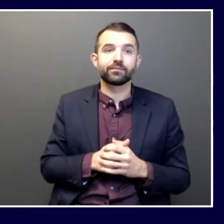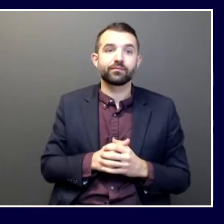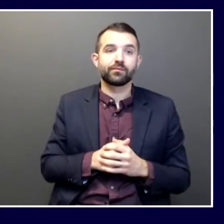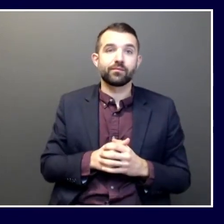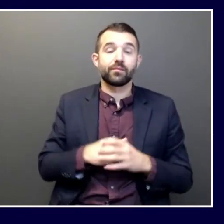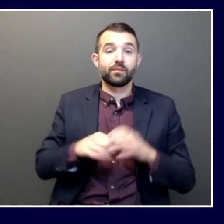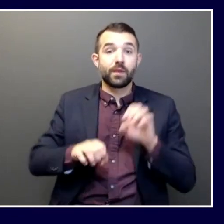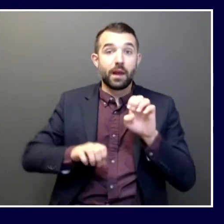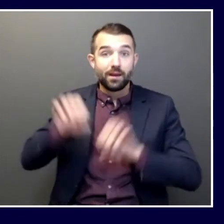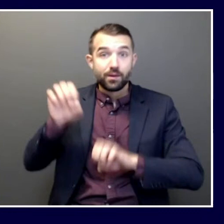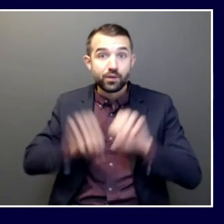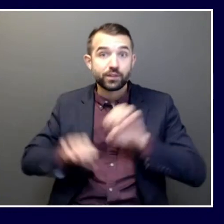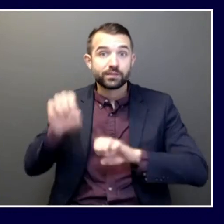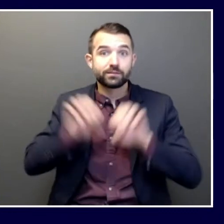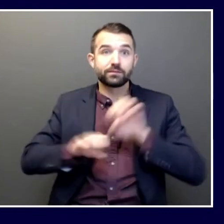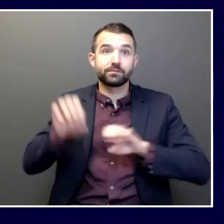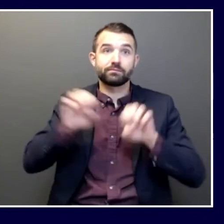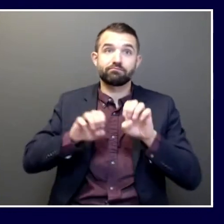authorization enrolled